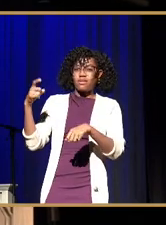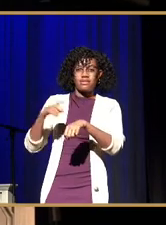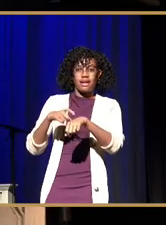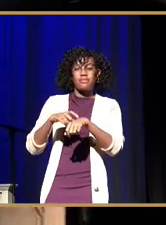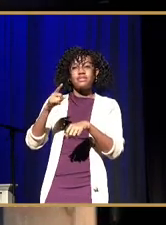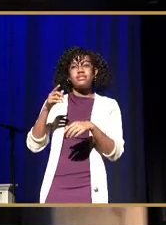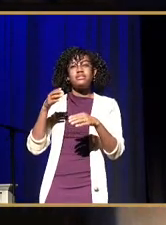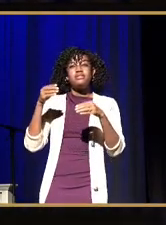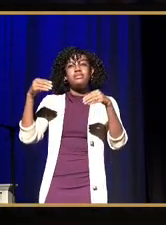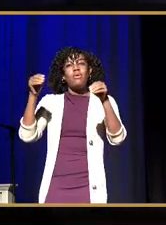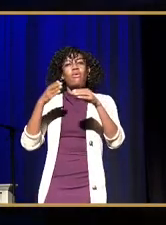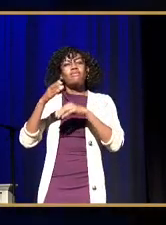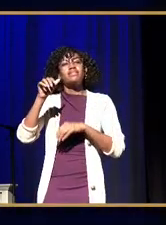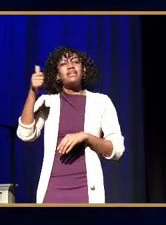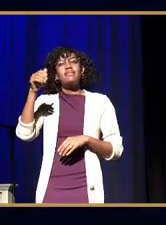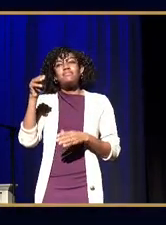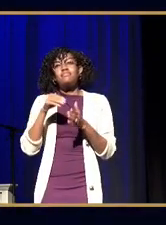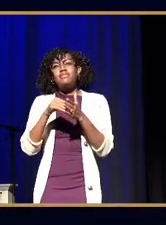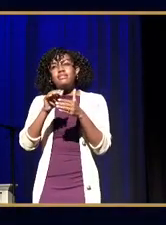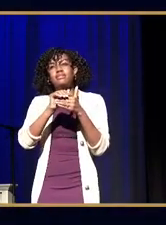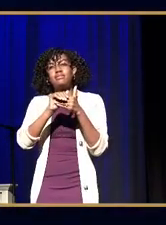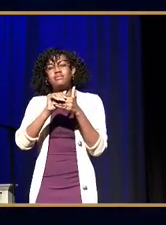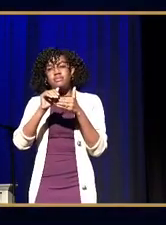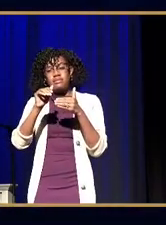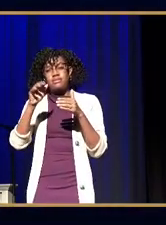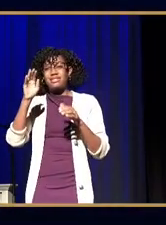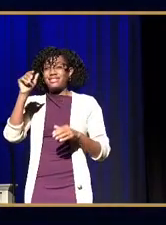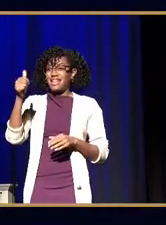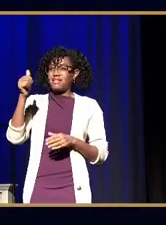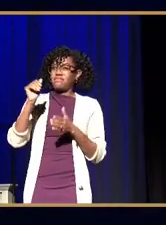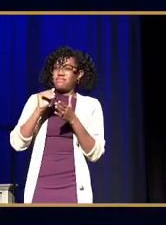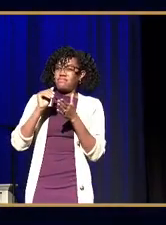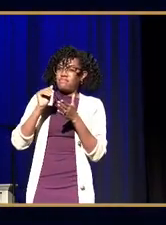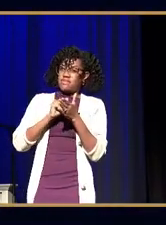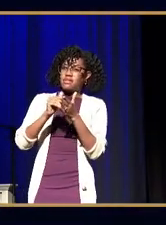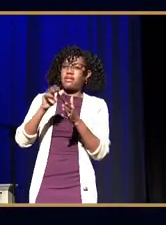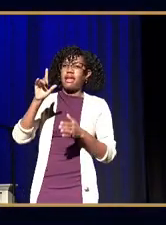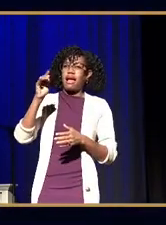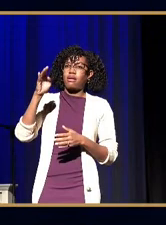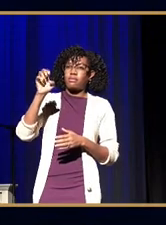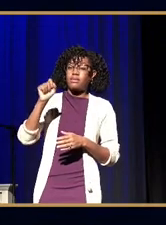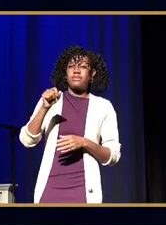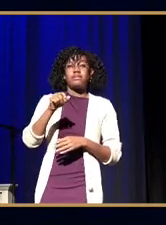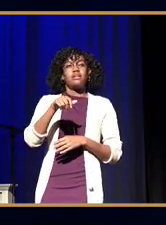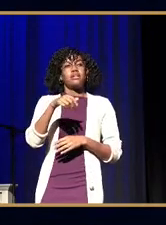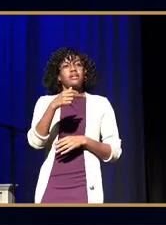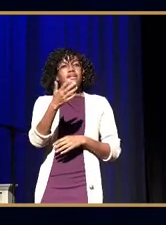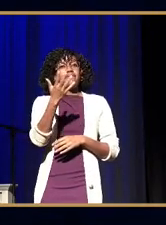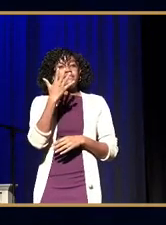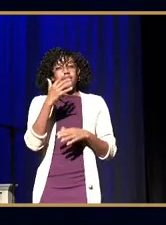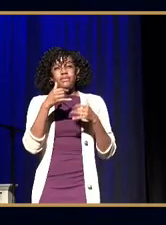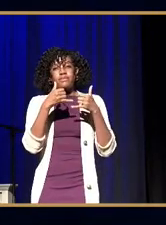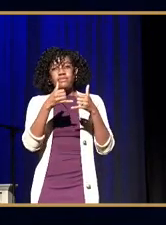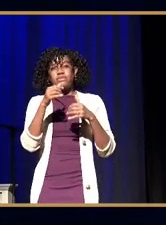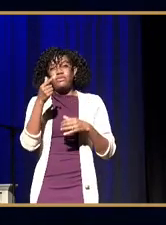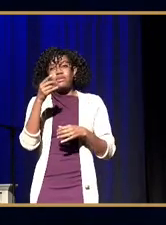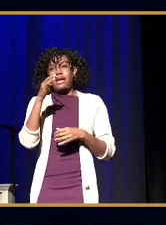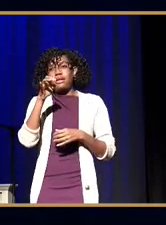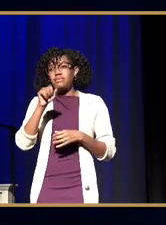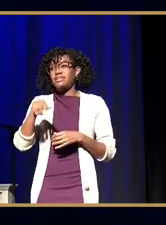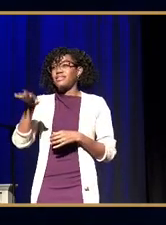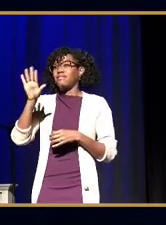worldwide, she has won 4 Grammy Awards, 4 Dove Awards, 5 BET